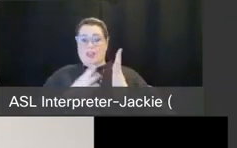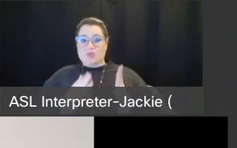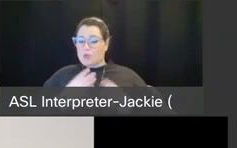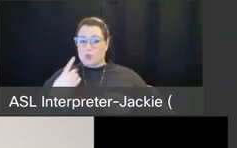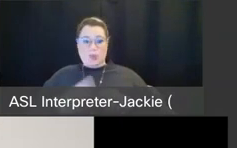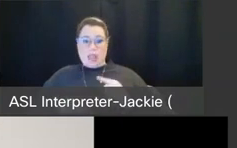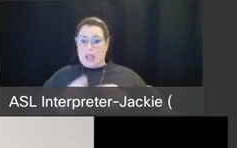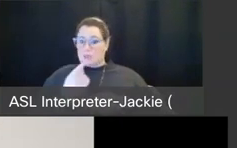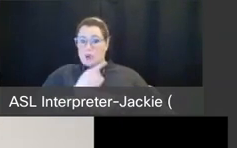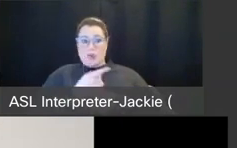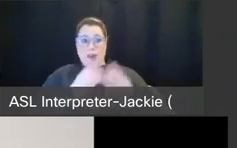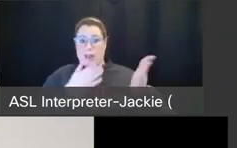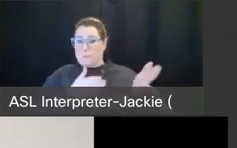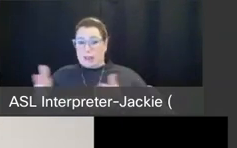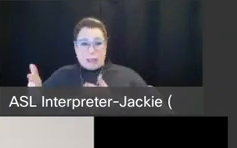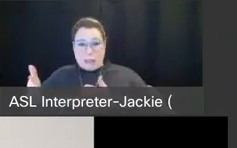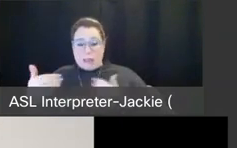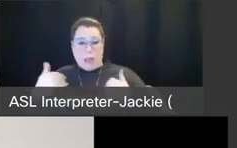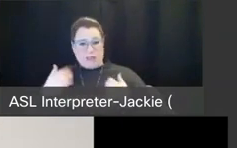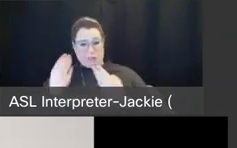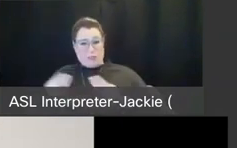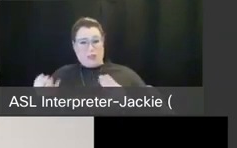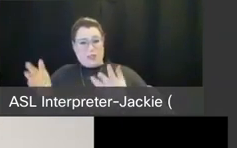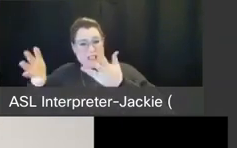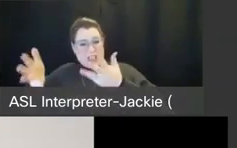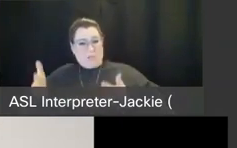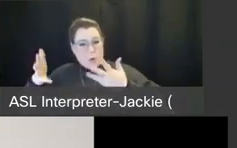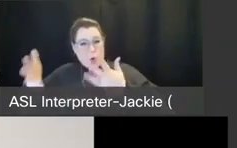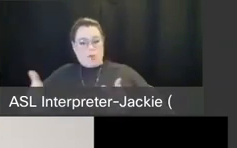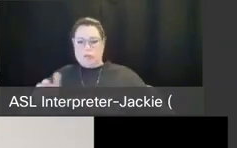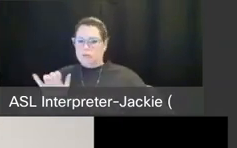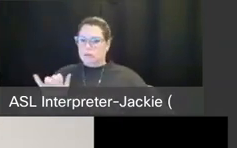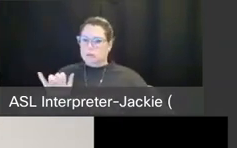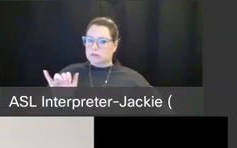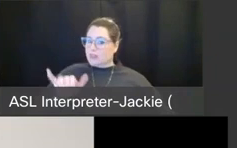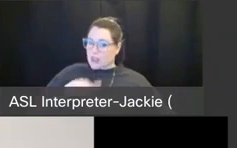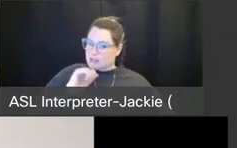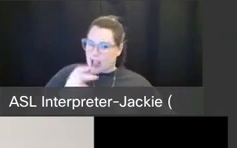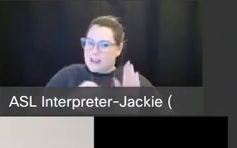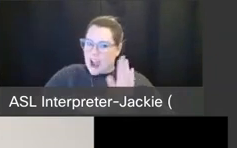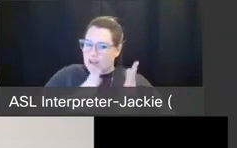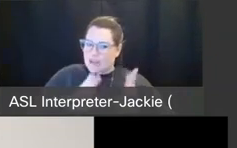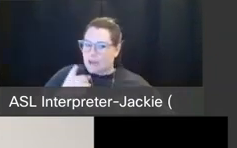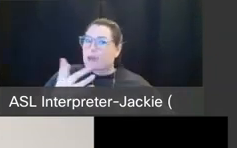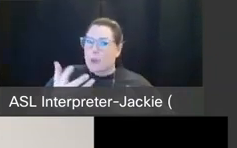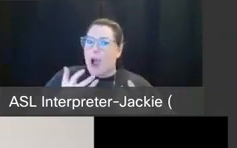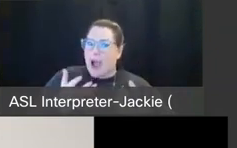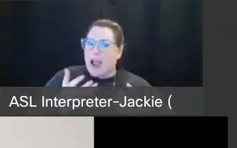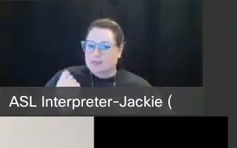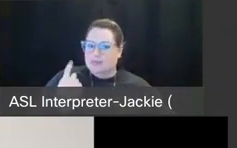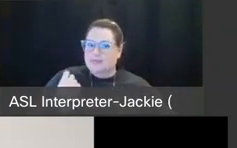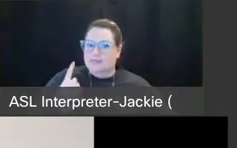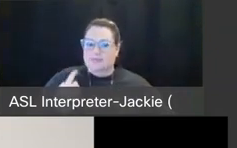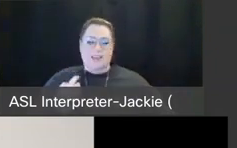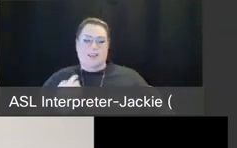job and only buy what is needed is not a contractor that you want, right? And two,